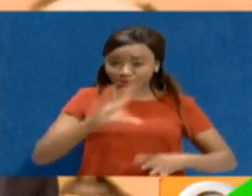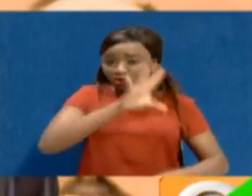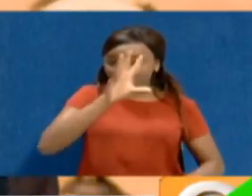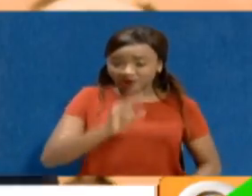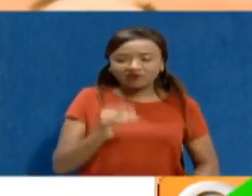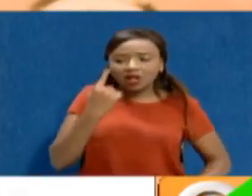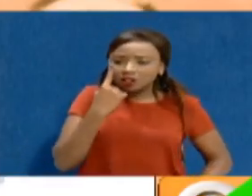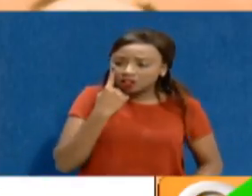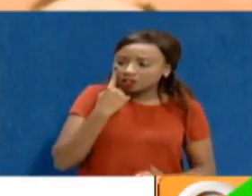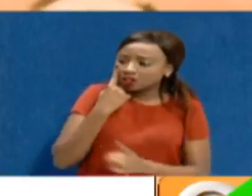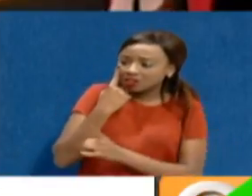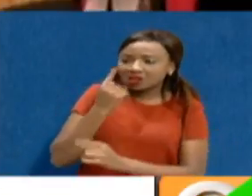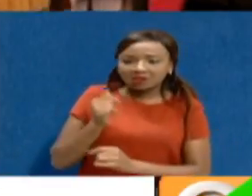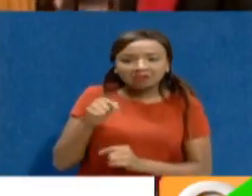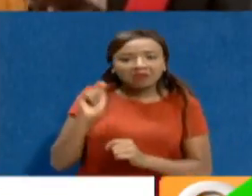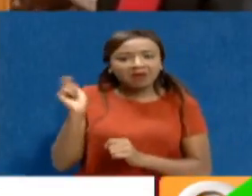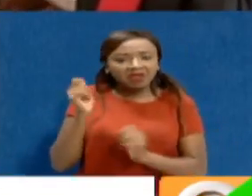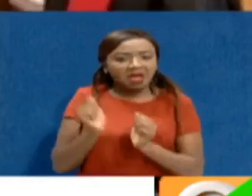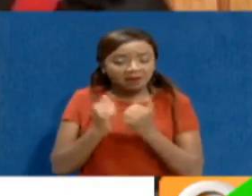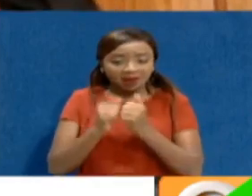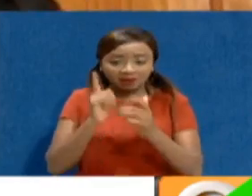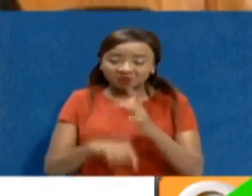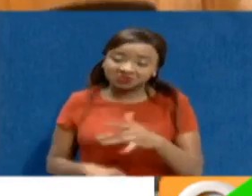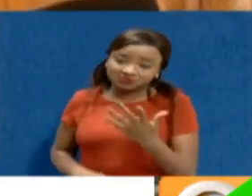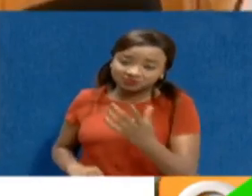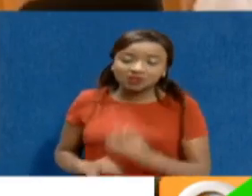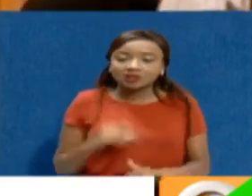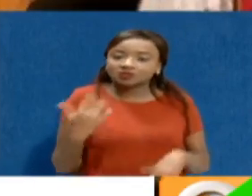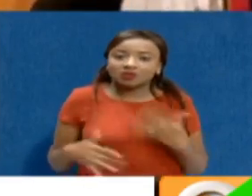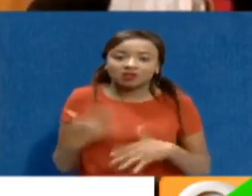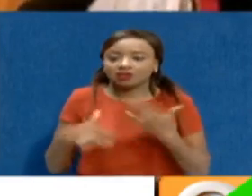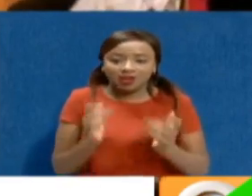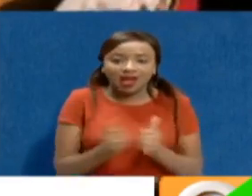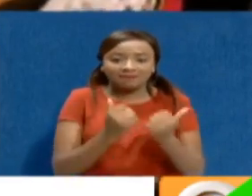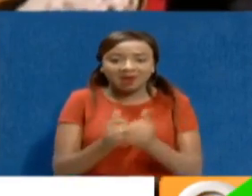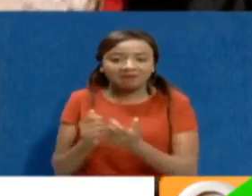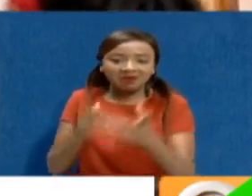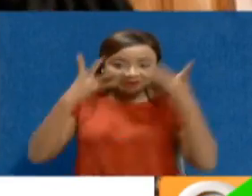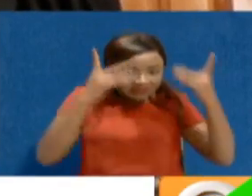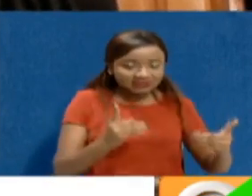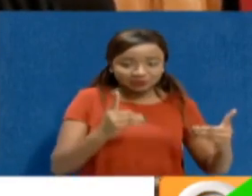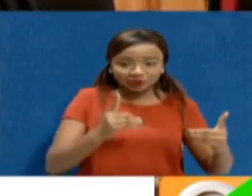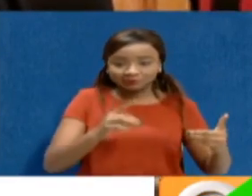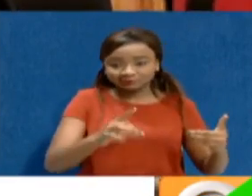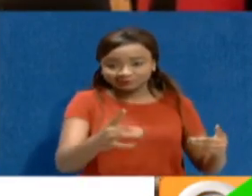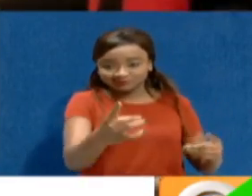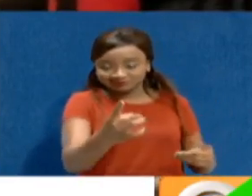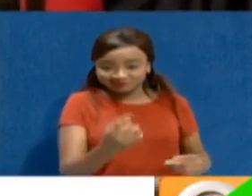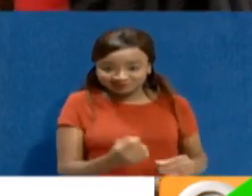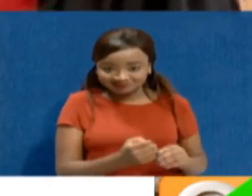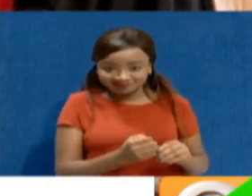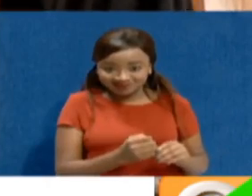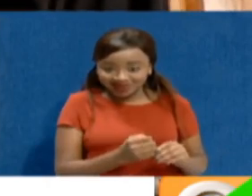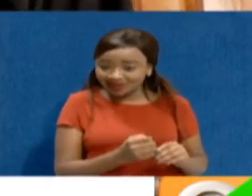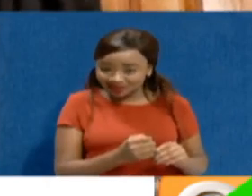continent have seen the resolve of the people of Kenya. But despite the accolades from far and wide, that decision by the Kenyan Supreme Court